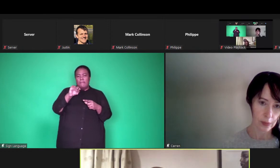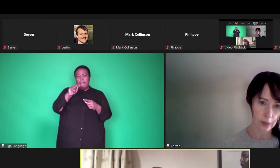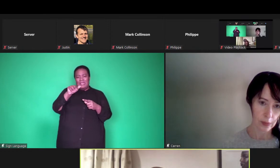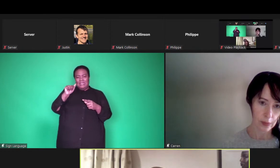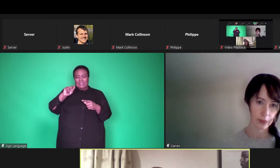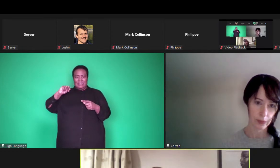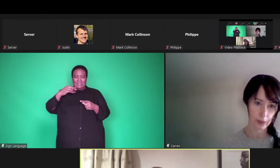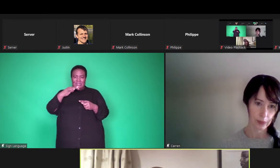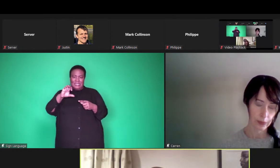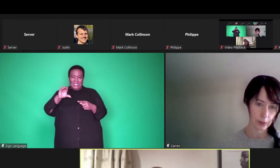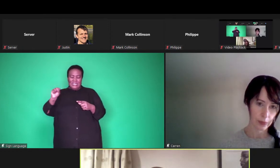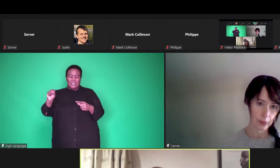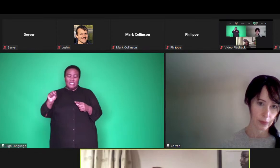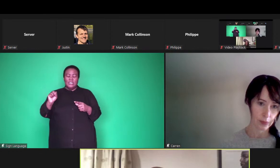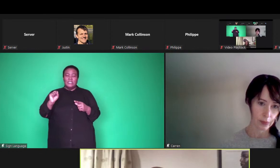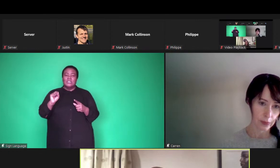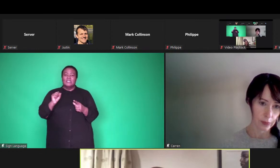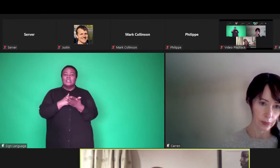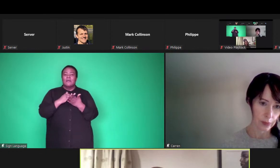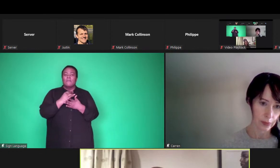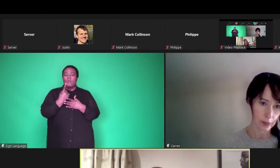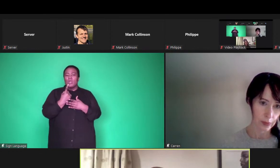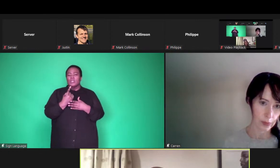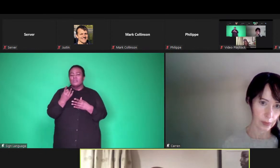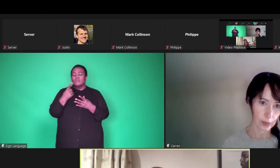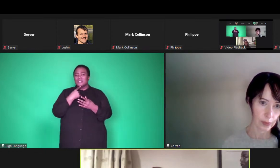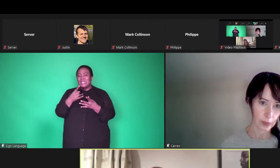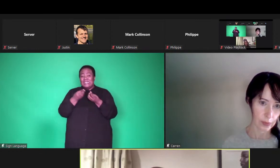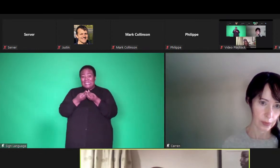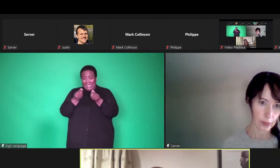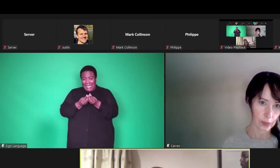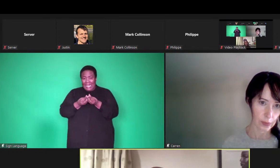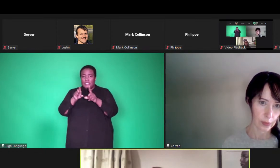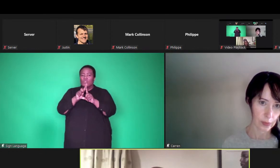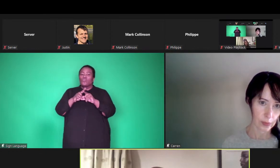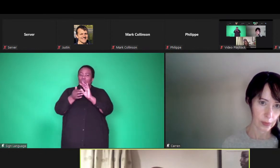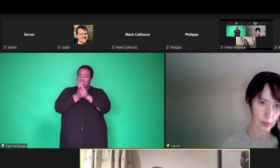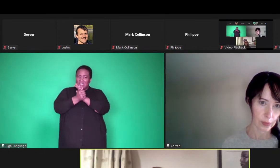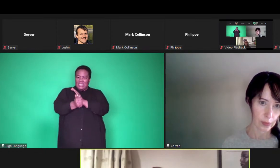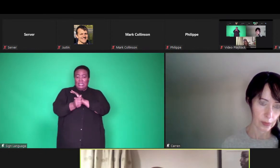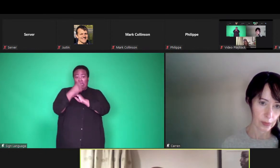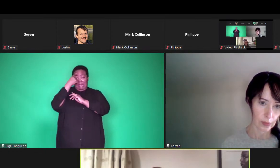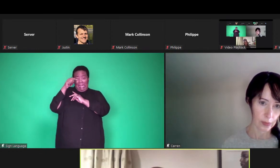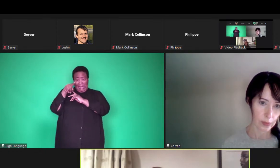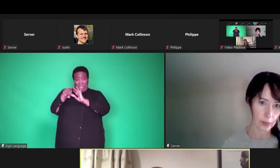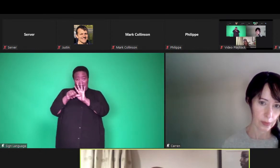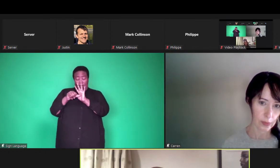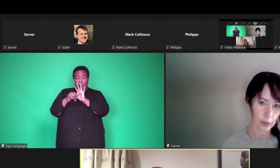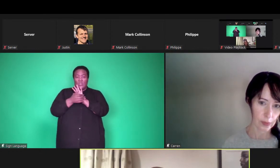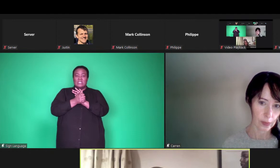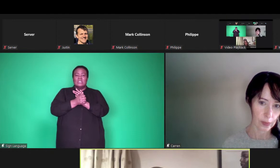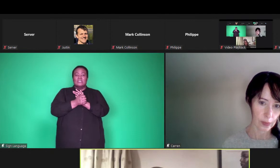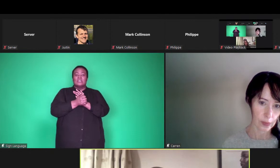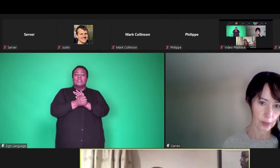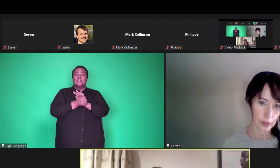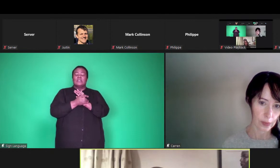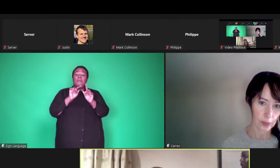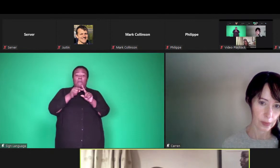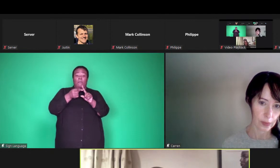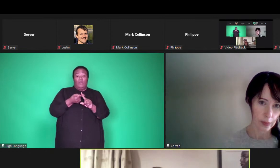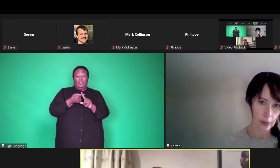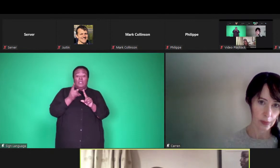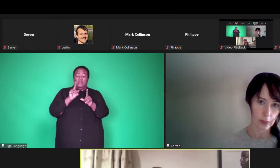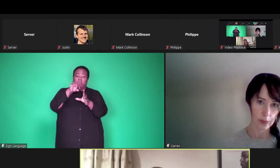asked, if it was things, it's also skills. And I think that really is an important point, and it factors into